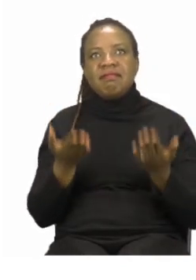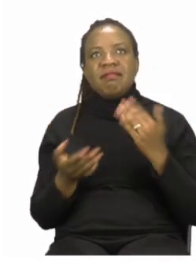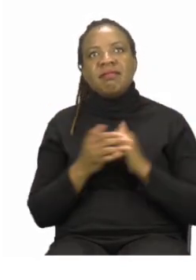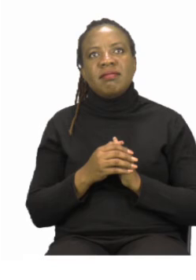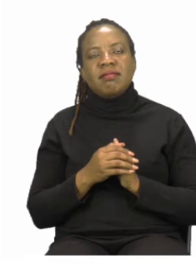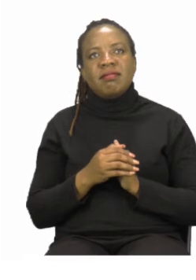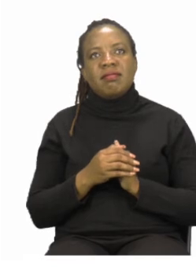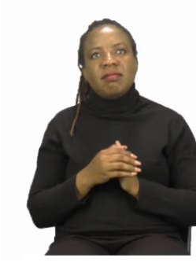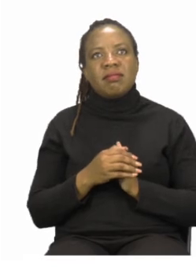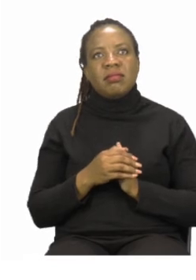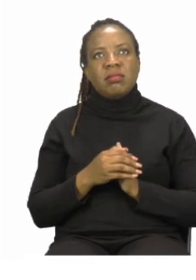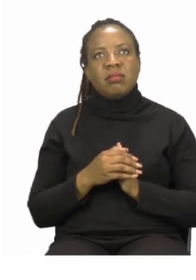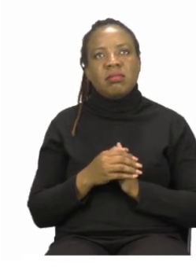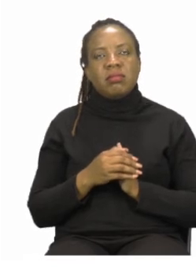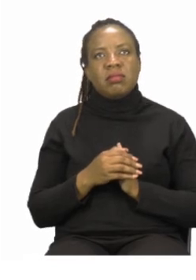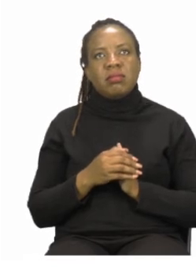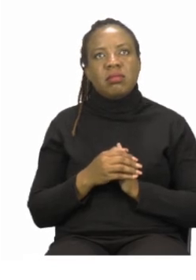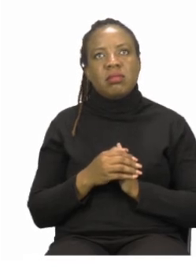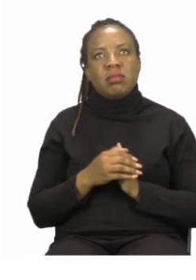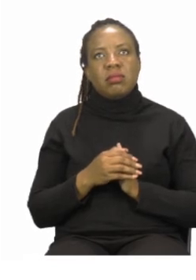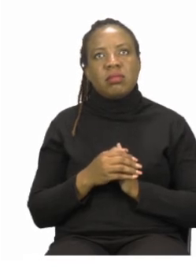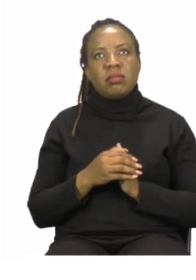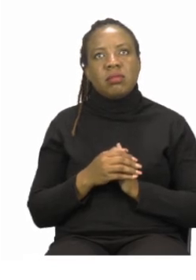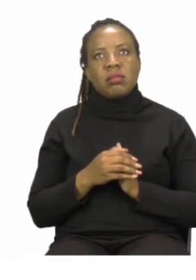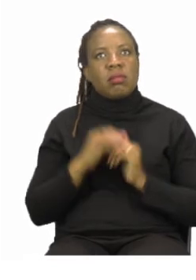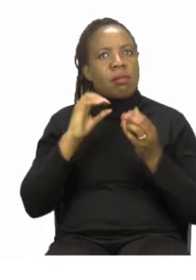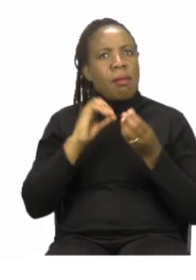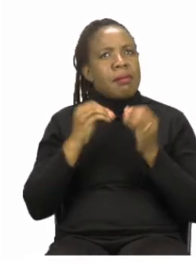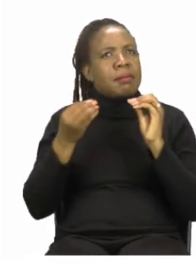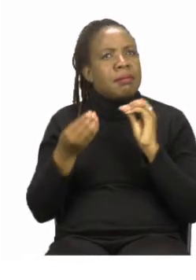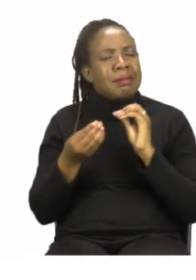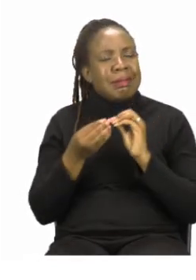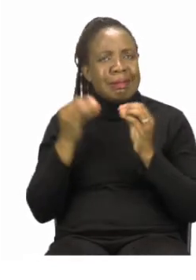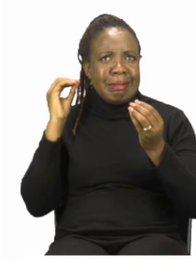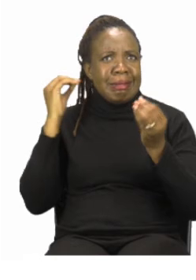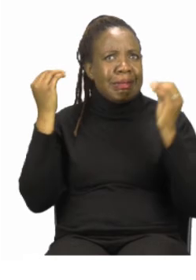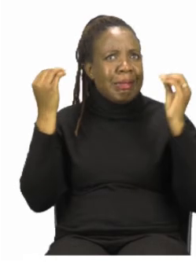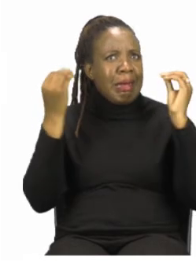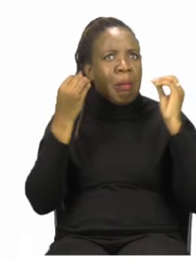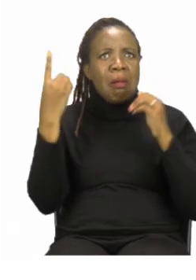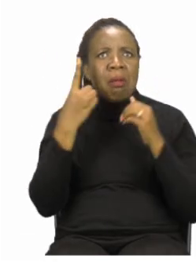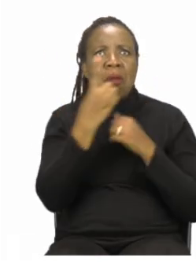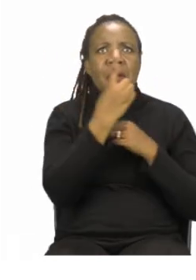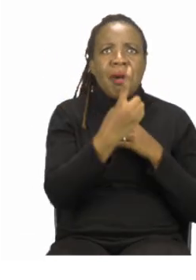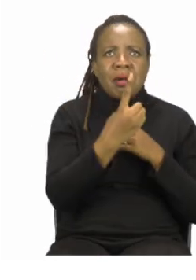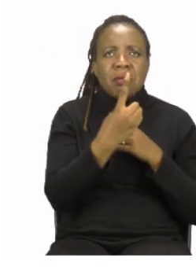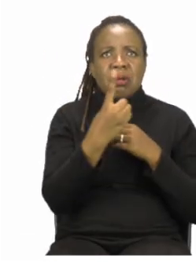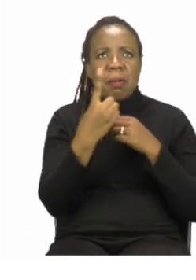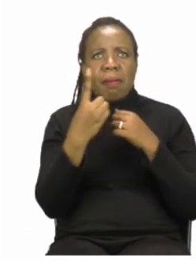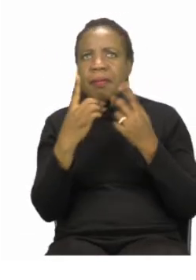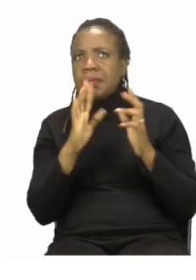hungry crocodile. But the numbers have confused us because they're not just single numbers anymore. They are using the